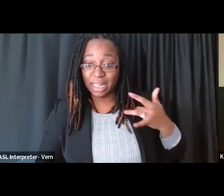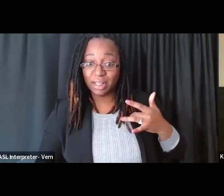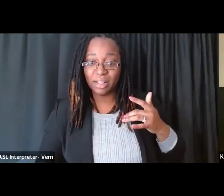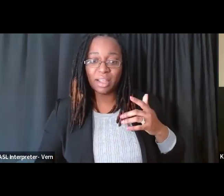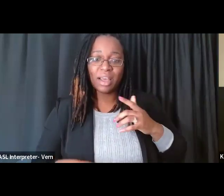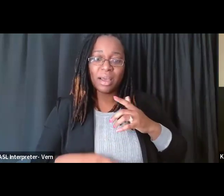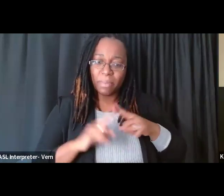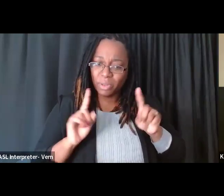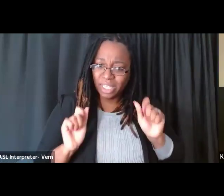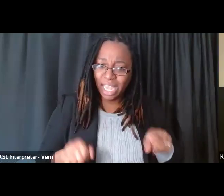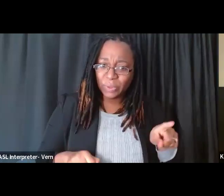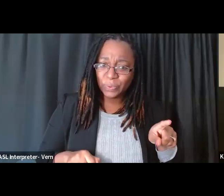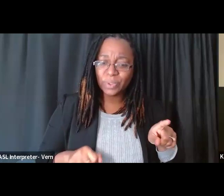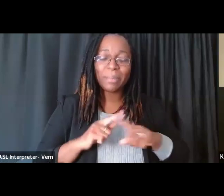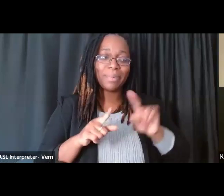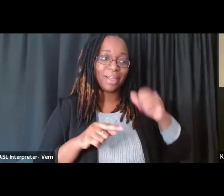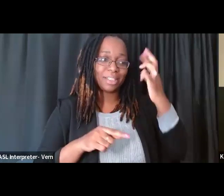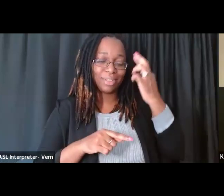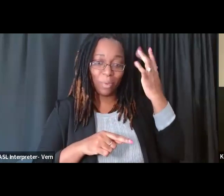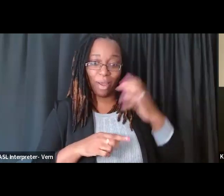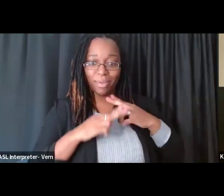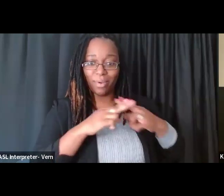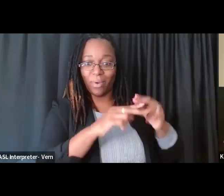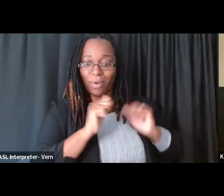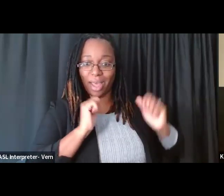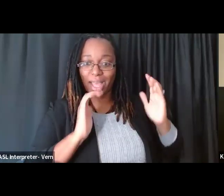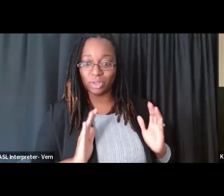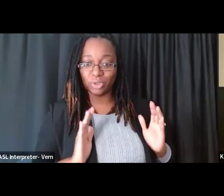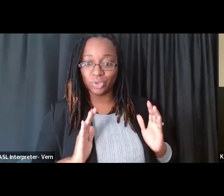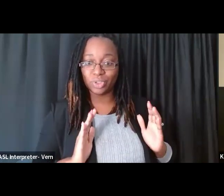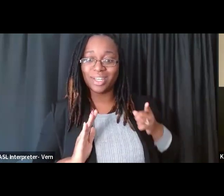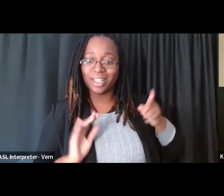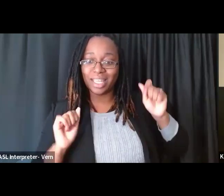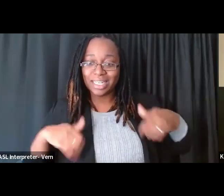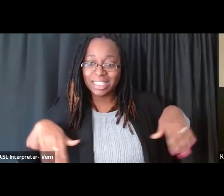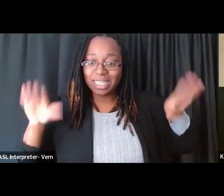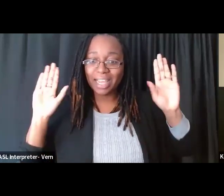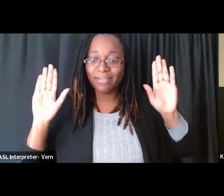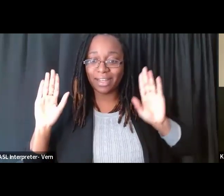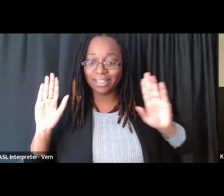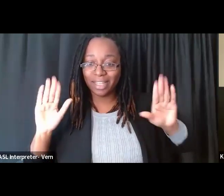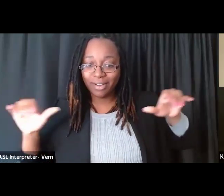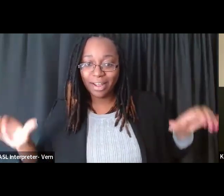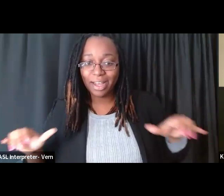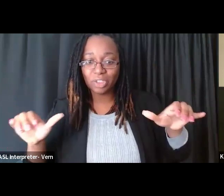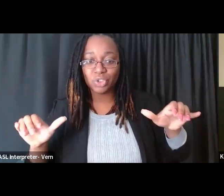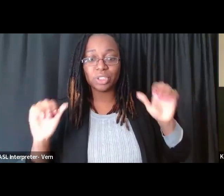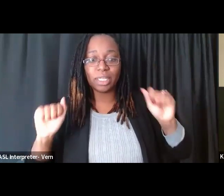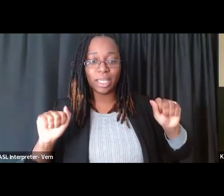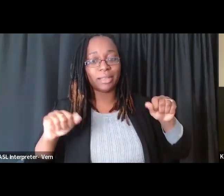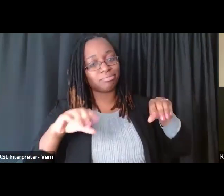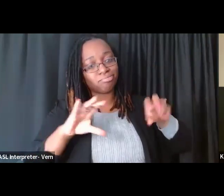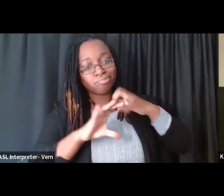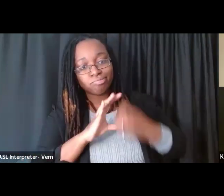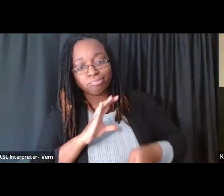They act for you. You sacrifice them to action. They're diving into their grief, their rage, their joy, their sorrow, their lust,